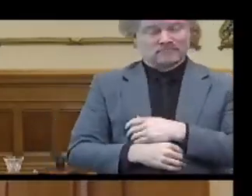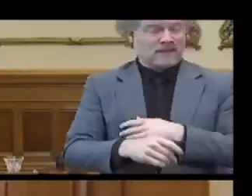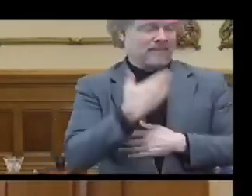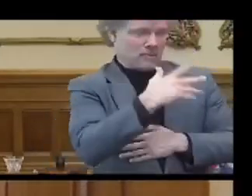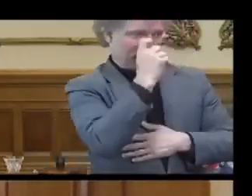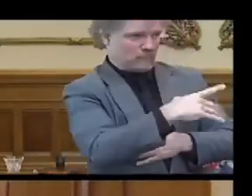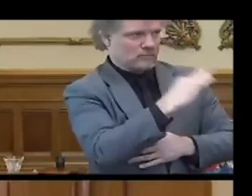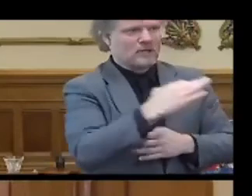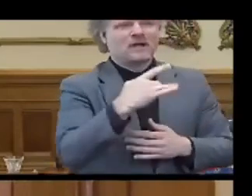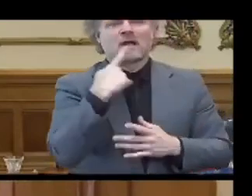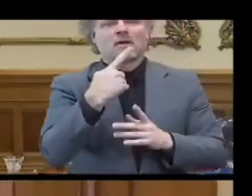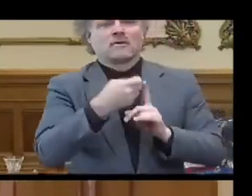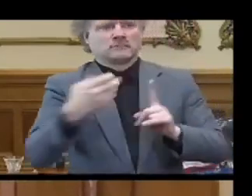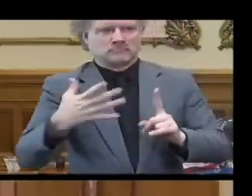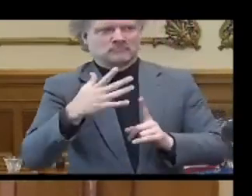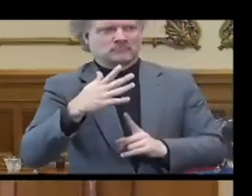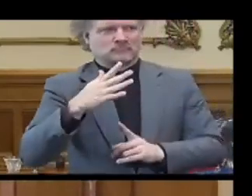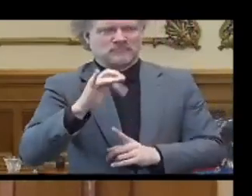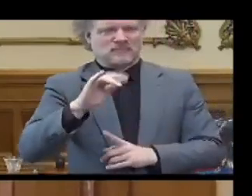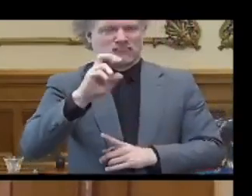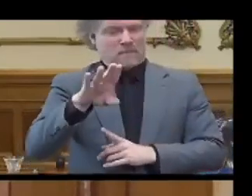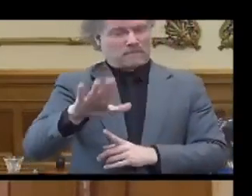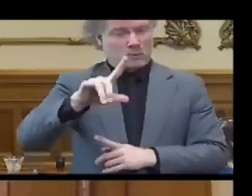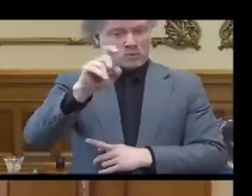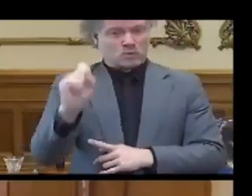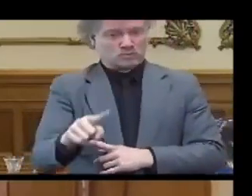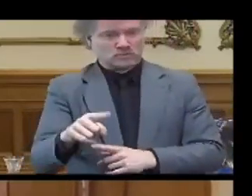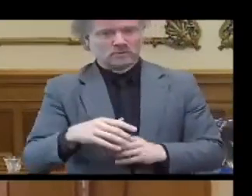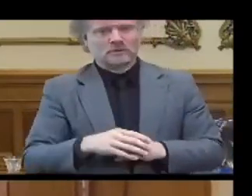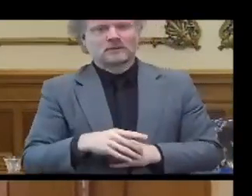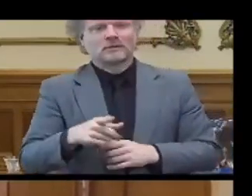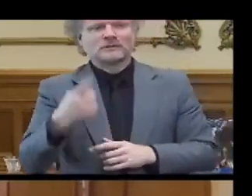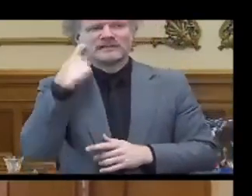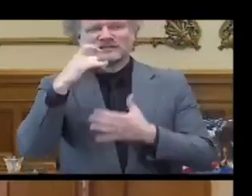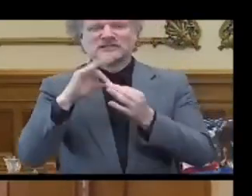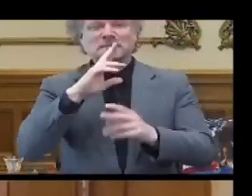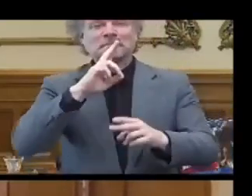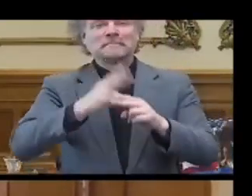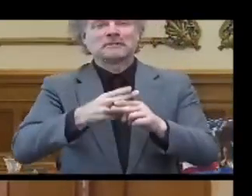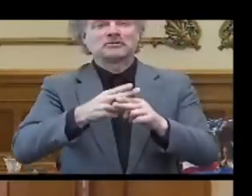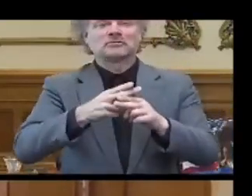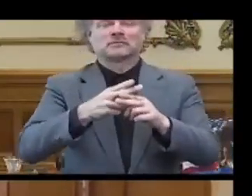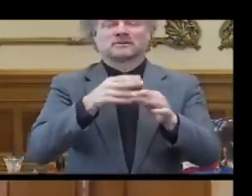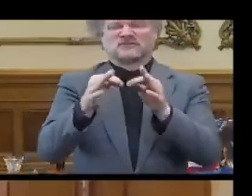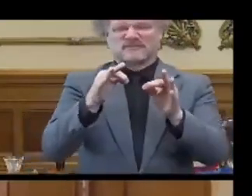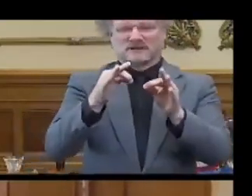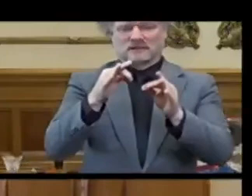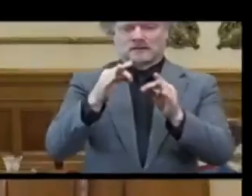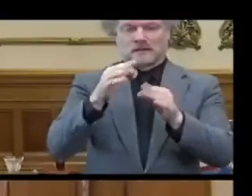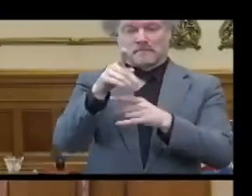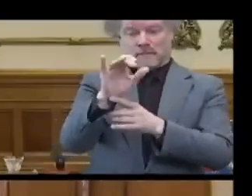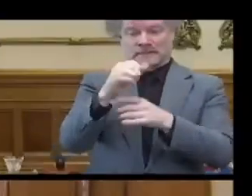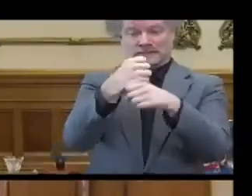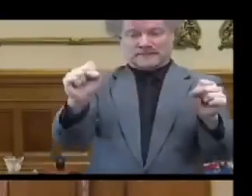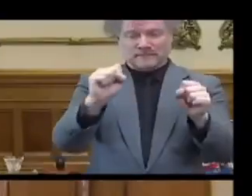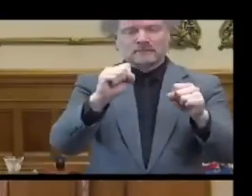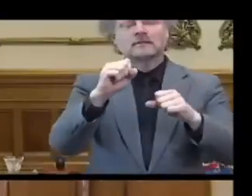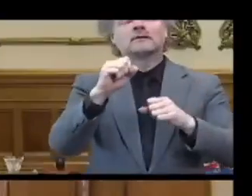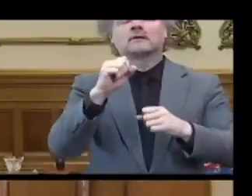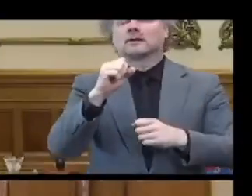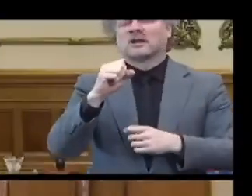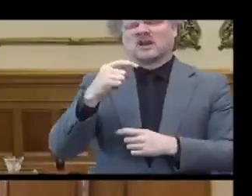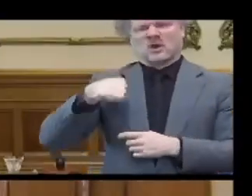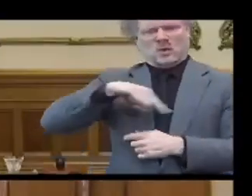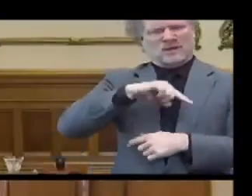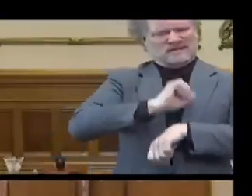wanted to just expand your question just a little bit, Rob, because as you mentioned, redefining roles of public safety. This is something that we have been